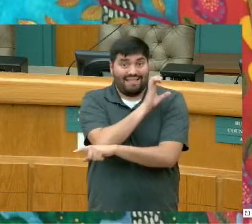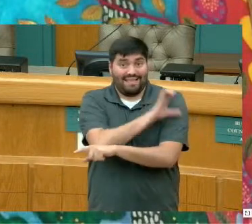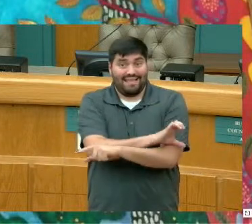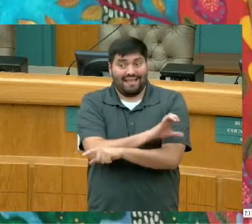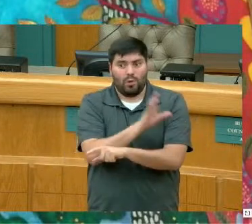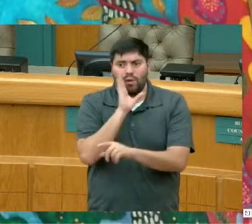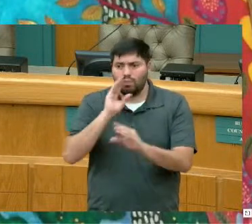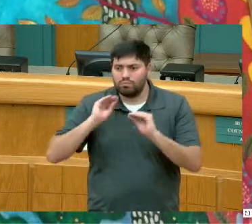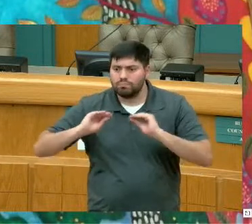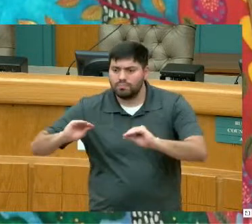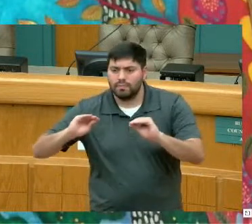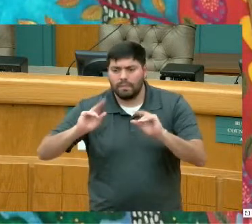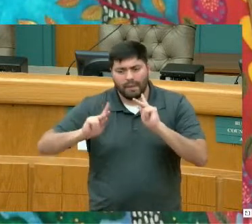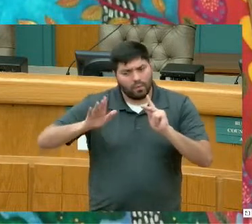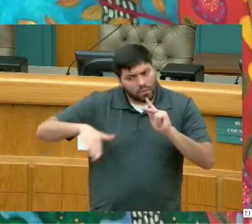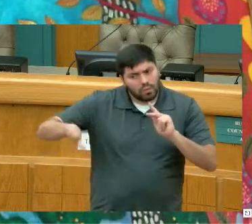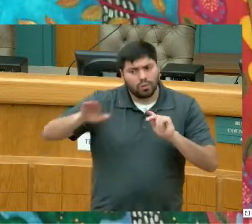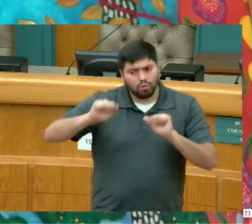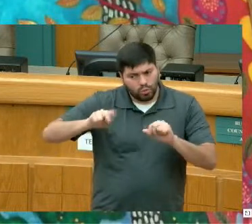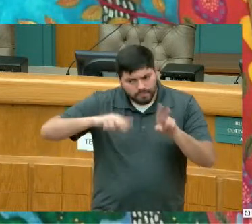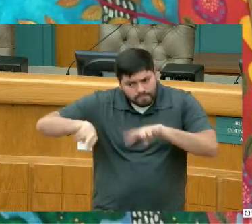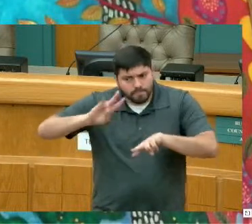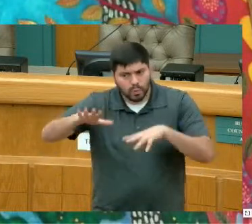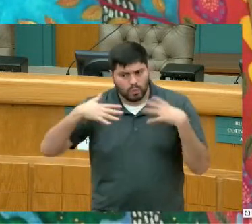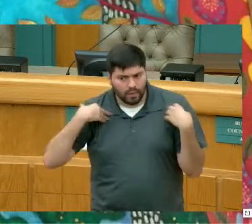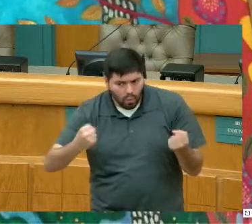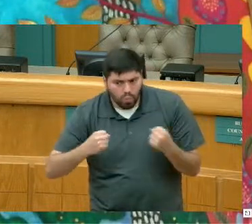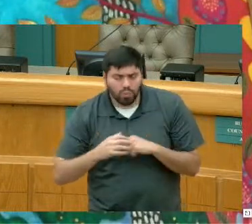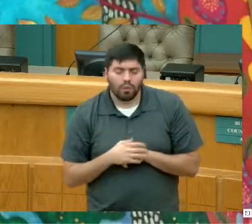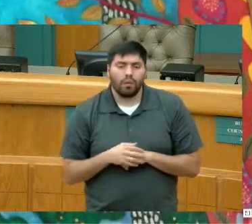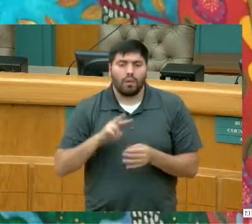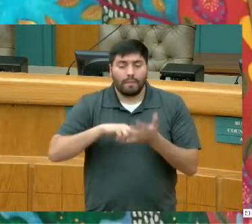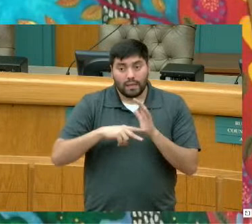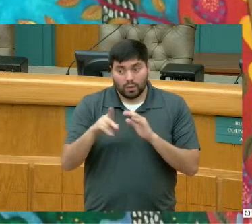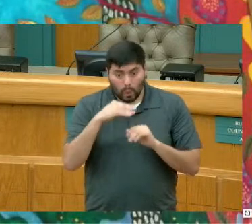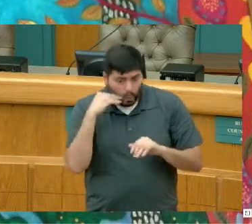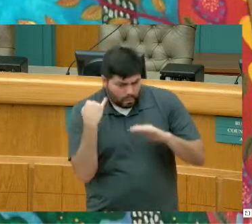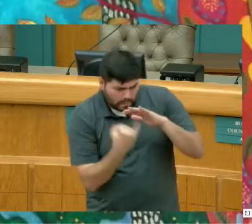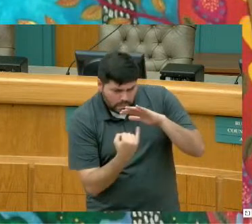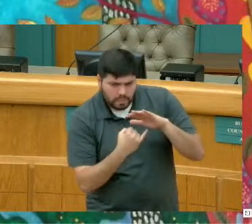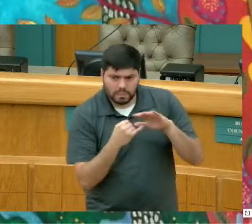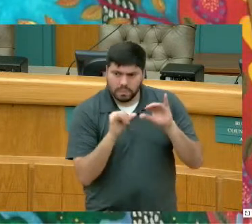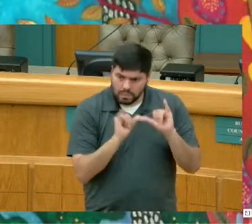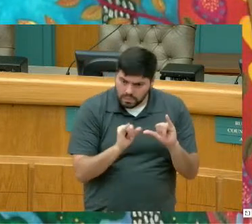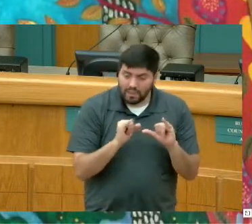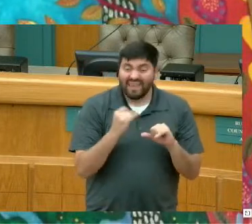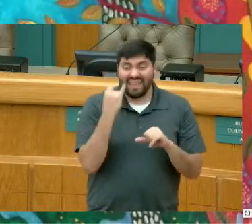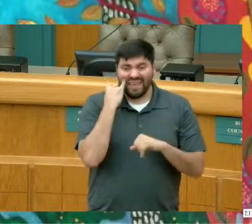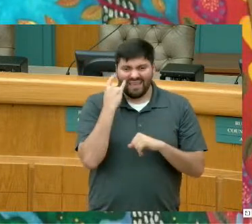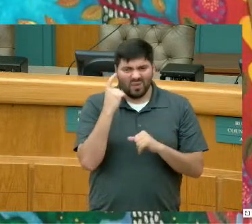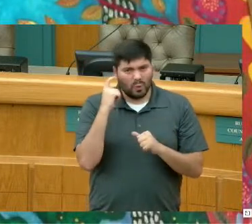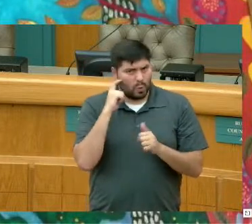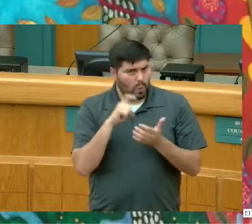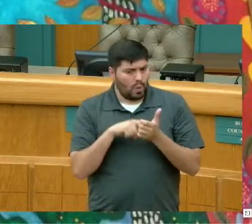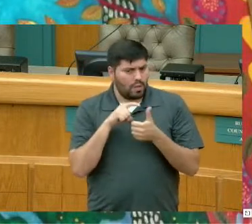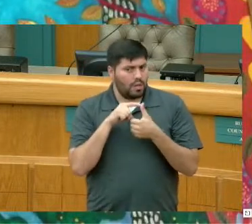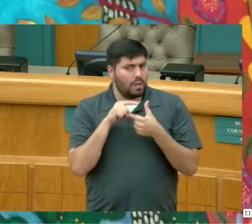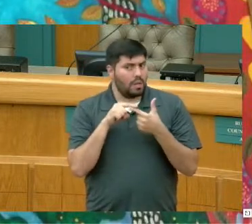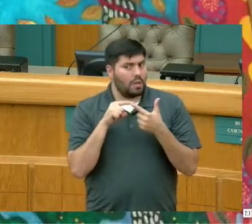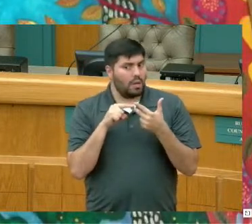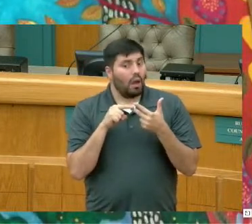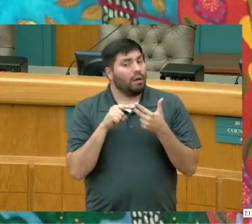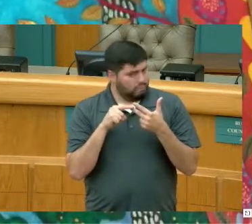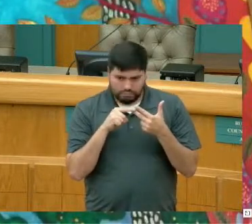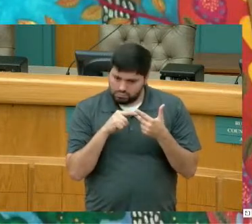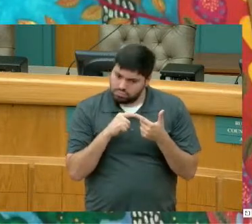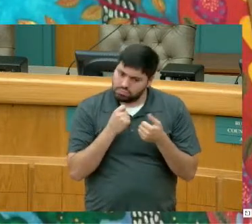we're going to be able to teach people how to monitor their health and how to isolate at home properly and how to look for early signs before they